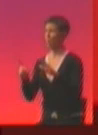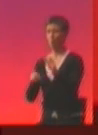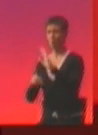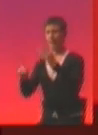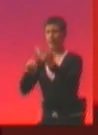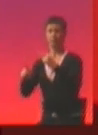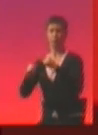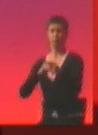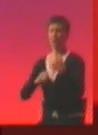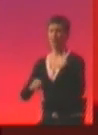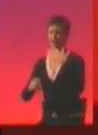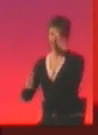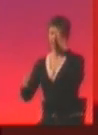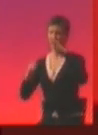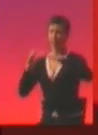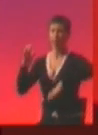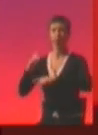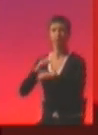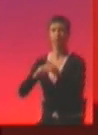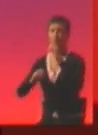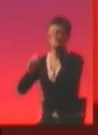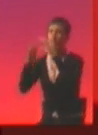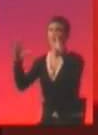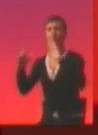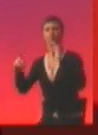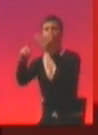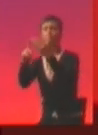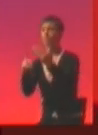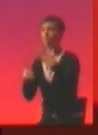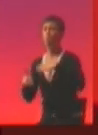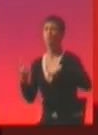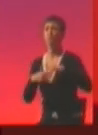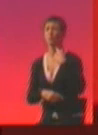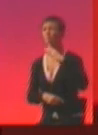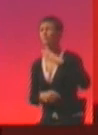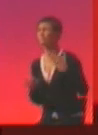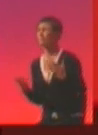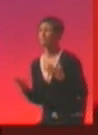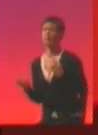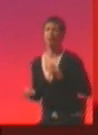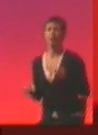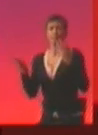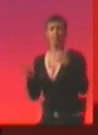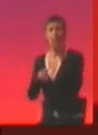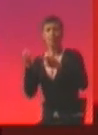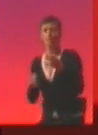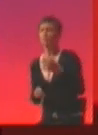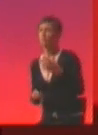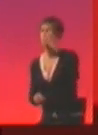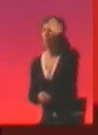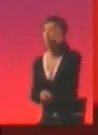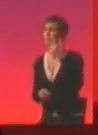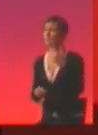people's faith in a brighter future. They want us to despair of the purpose of politics or the role of government, a council